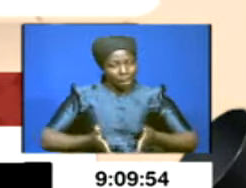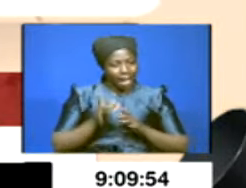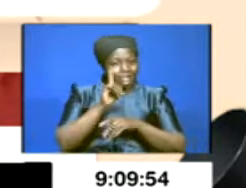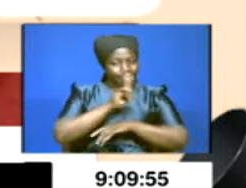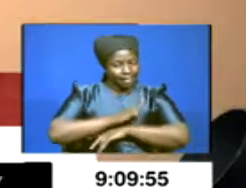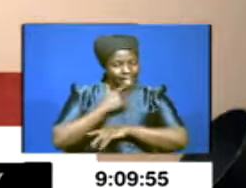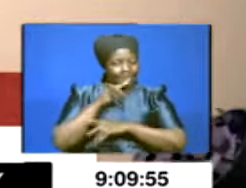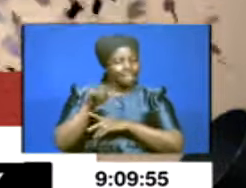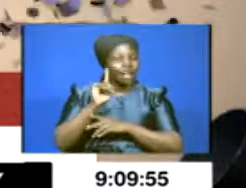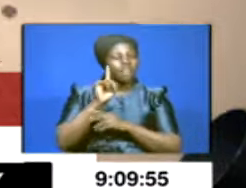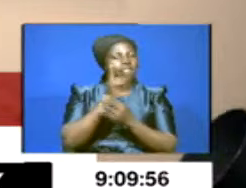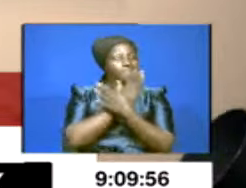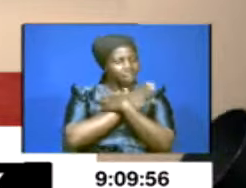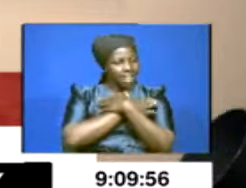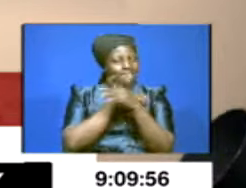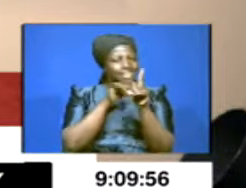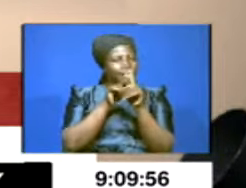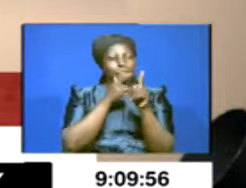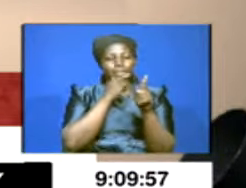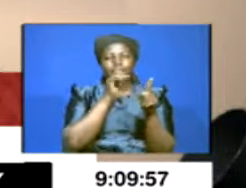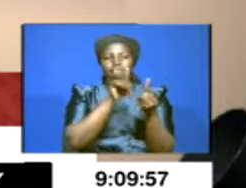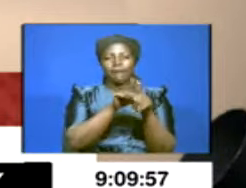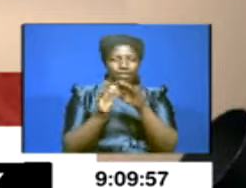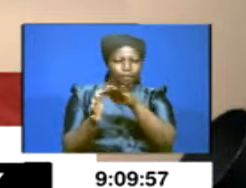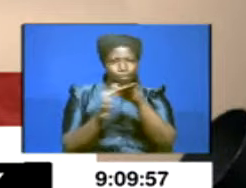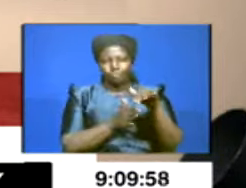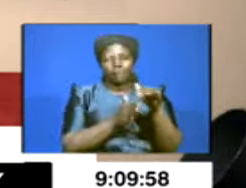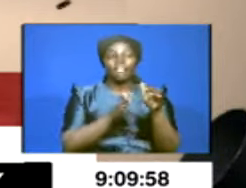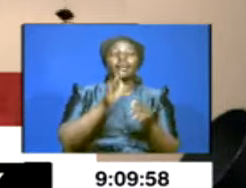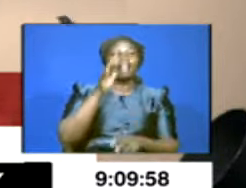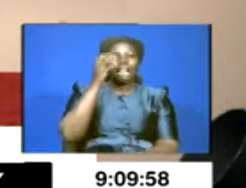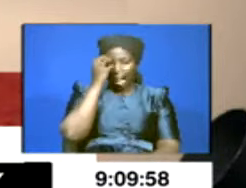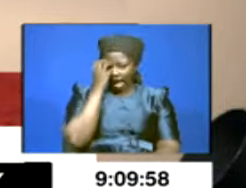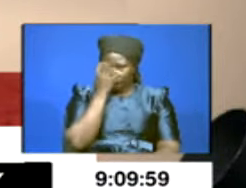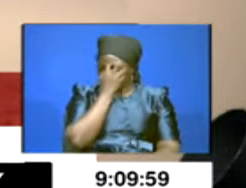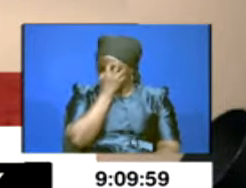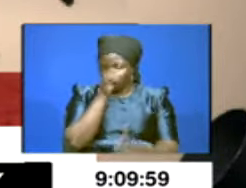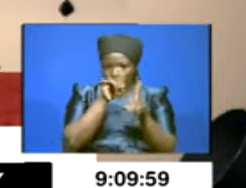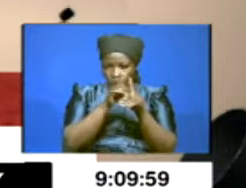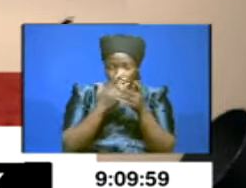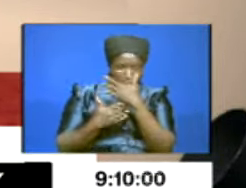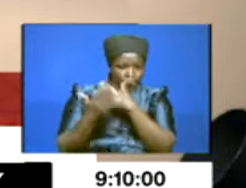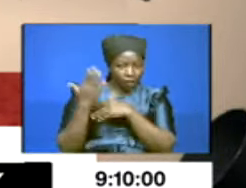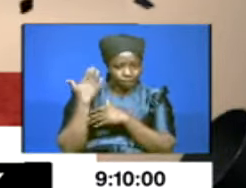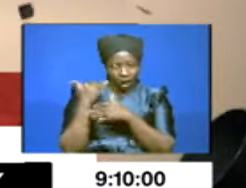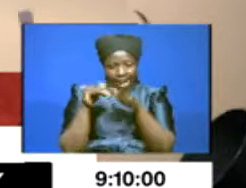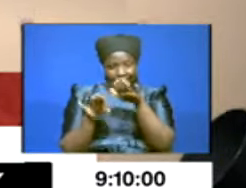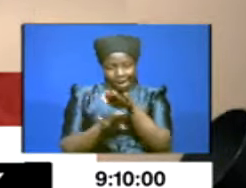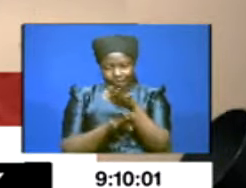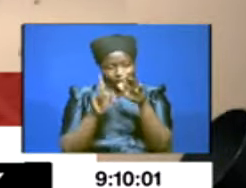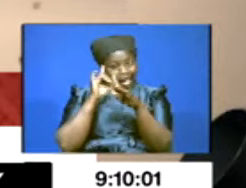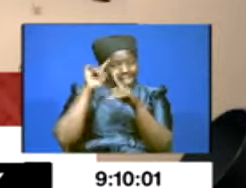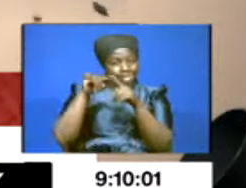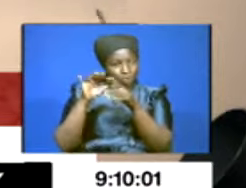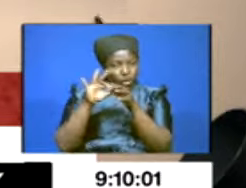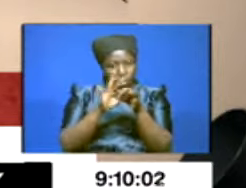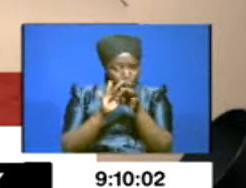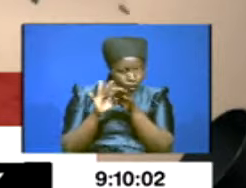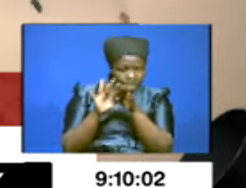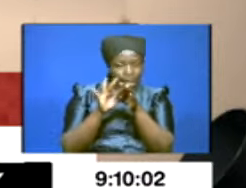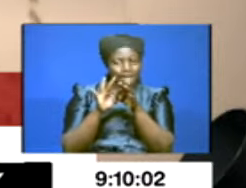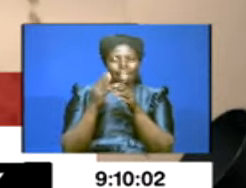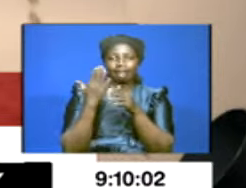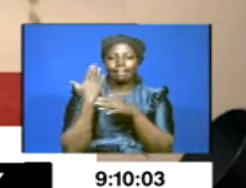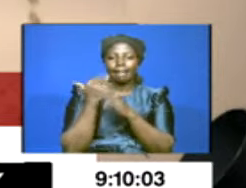and brother. NARC Kenya leader Martha Karua, who was also the Azimio la Umoja running mate in the just concluded general